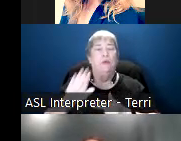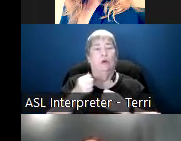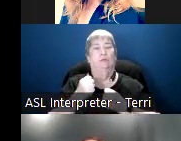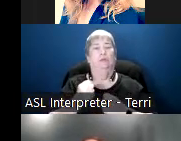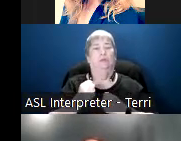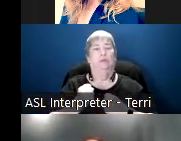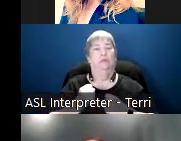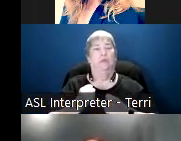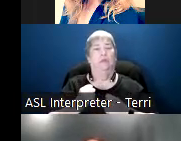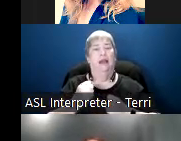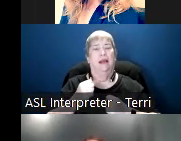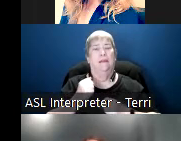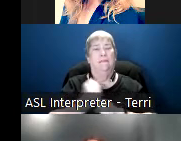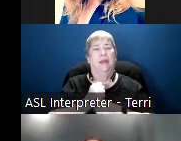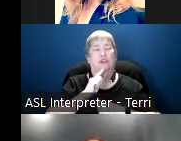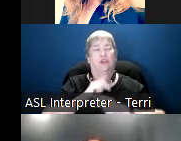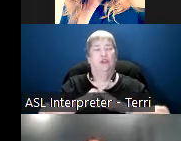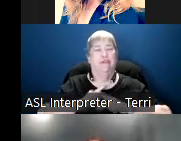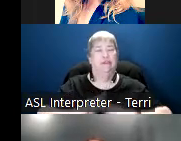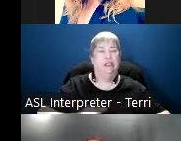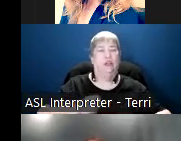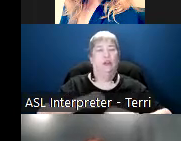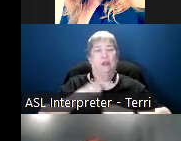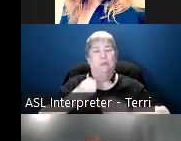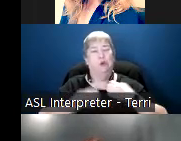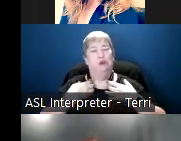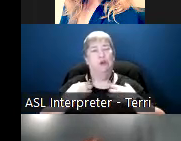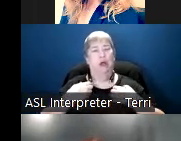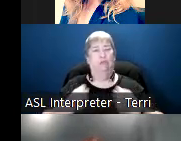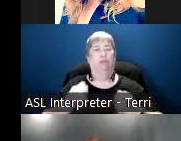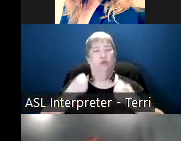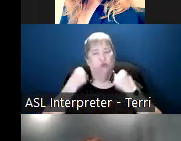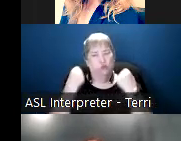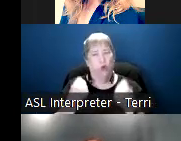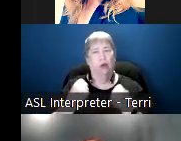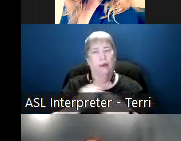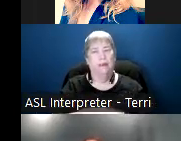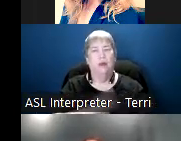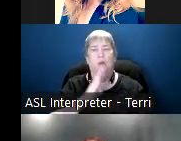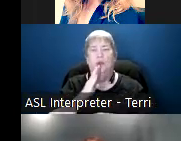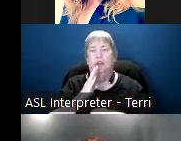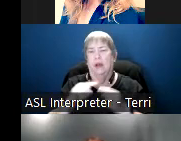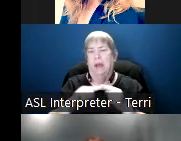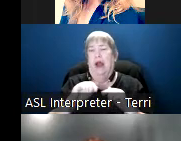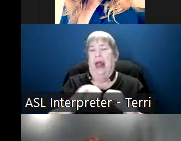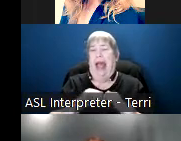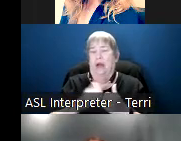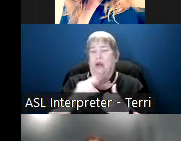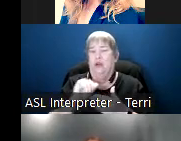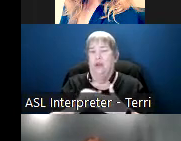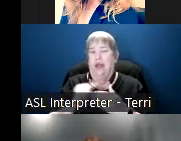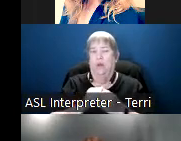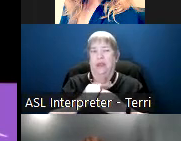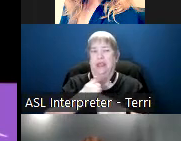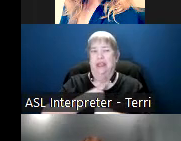and emotional well-being and health. And we'll do this when we talk in the next couple of slides about the self-care wheel. Next